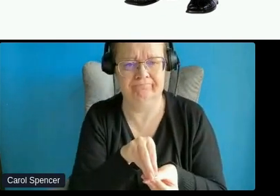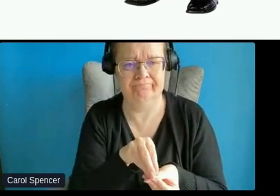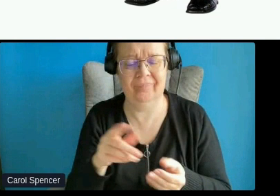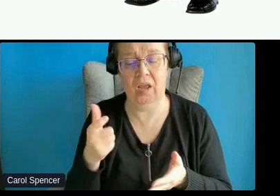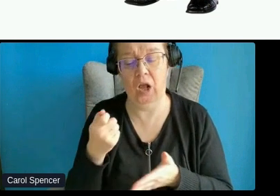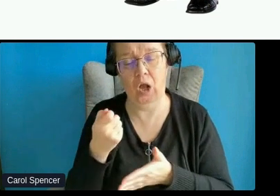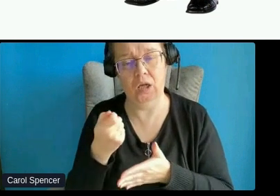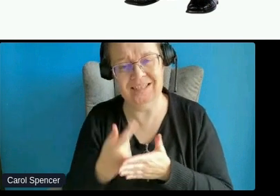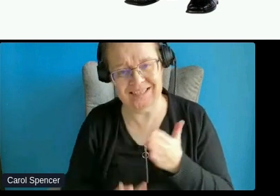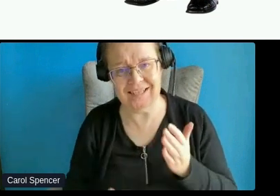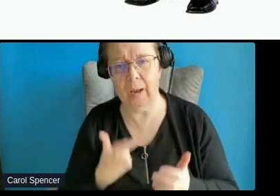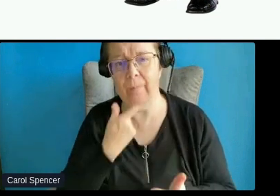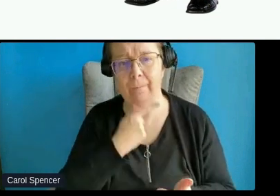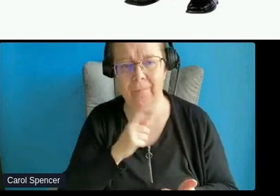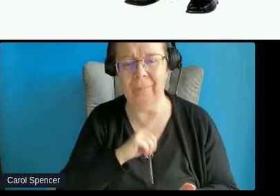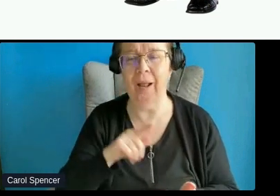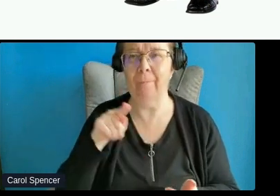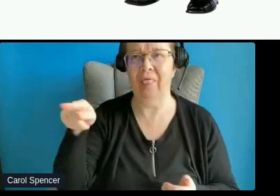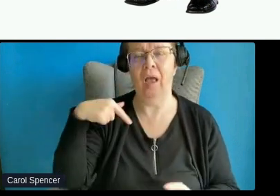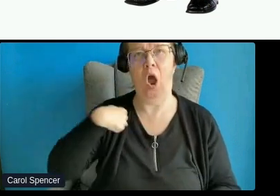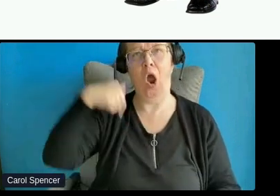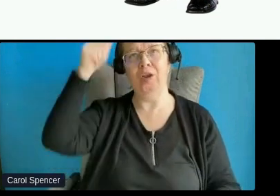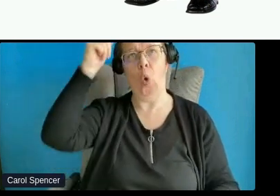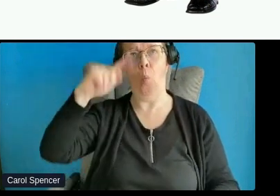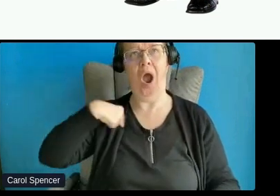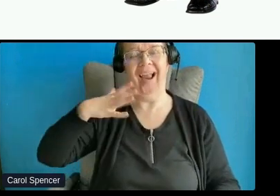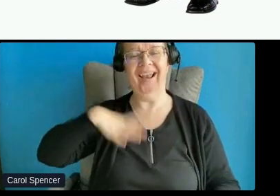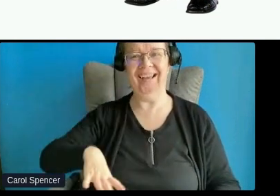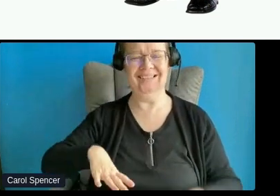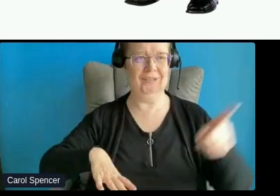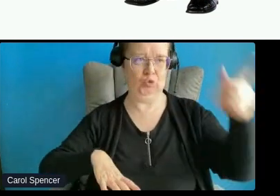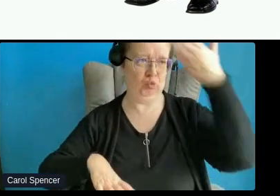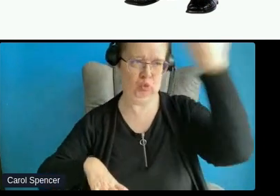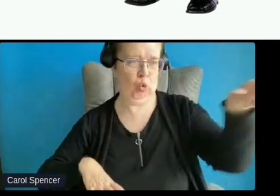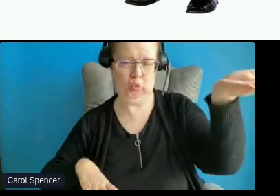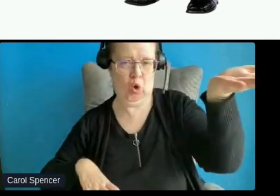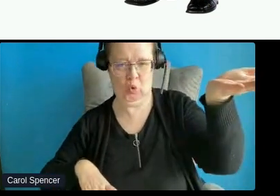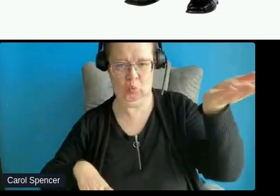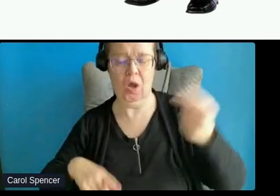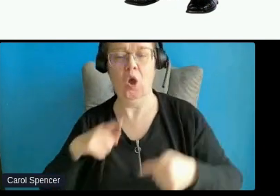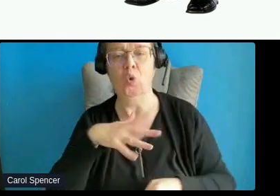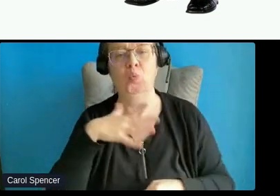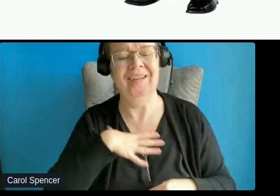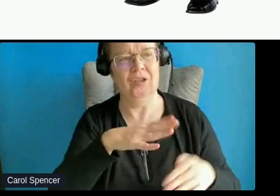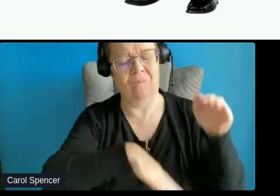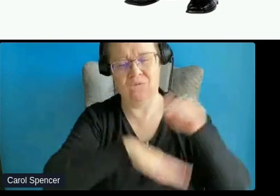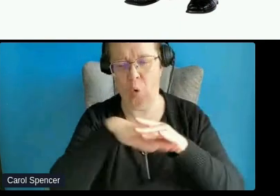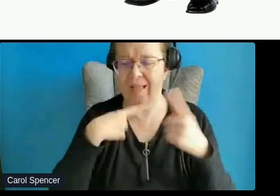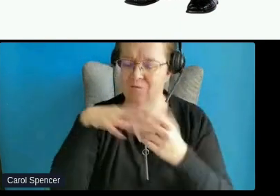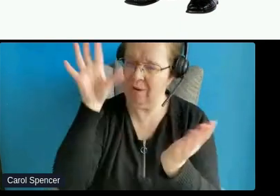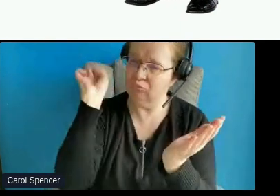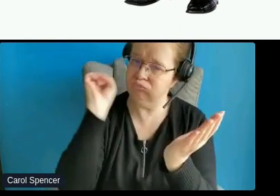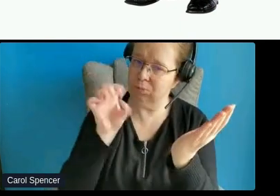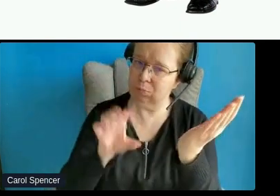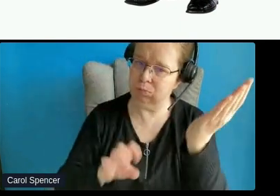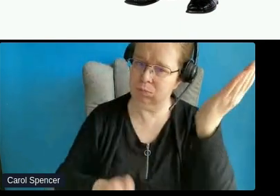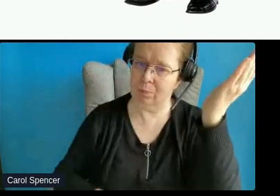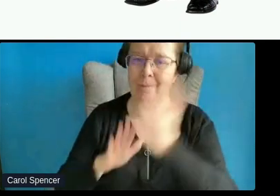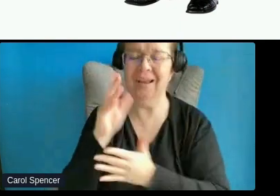Only disabled people will know what they need to know. So it's just worth putting as much information as you can out there,